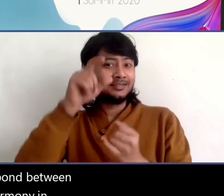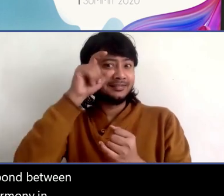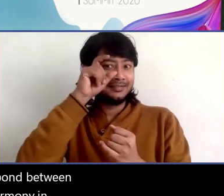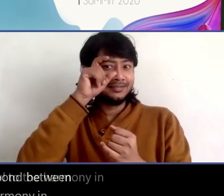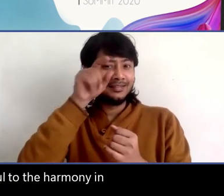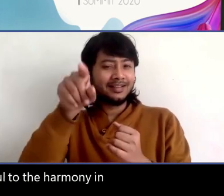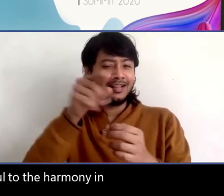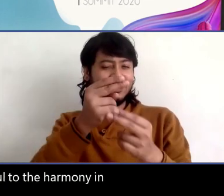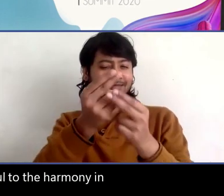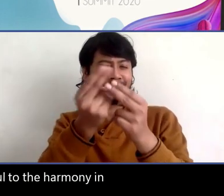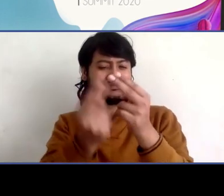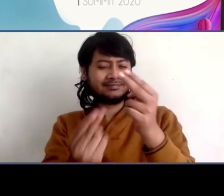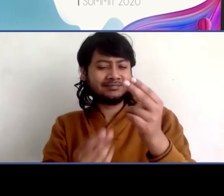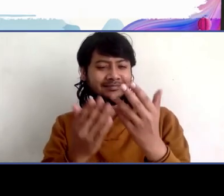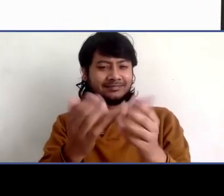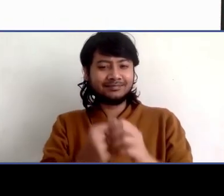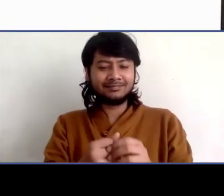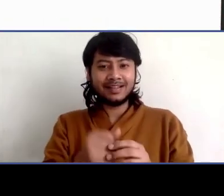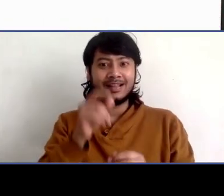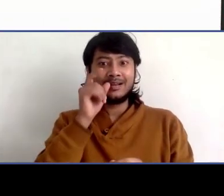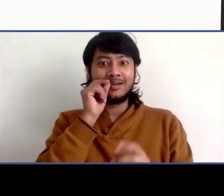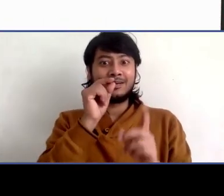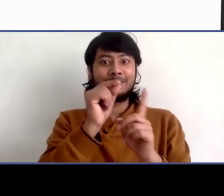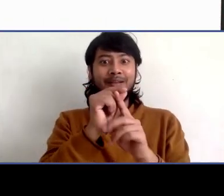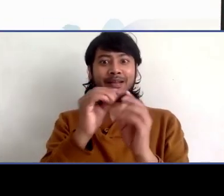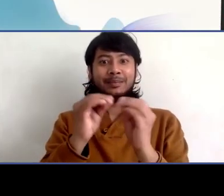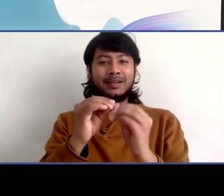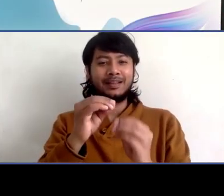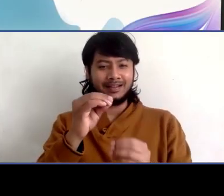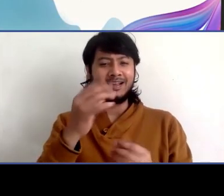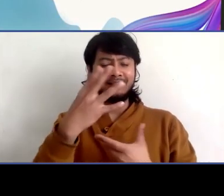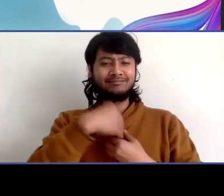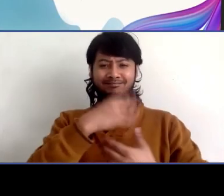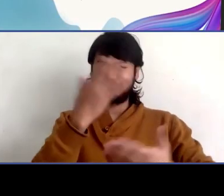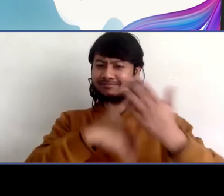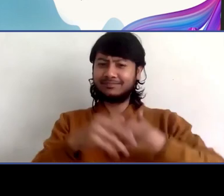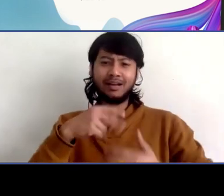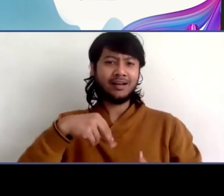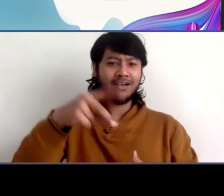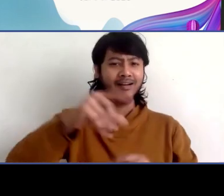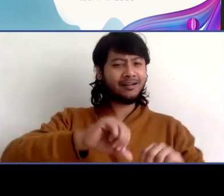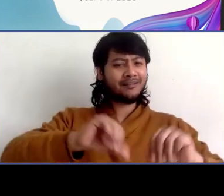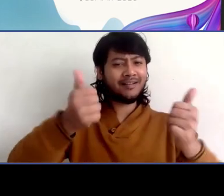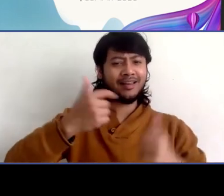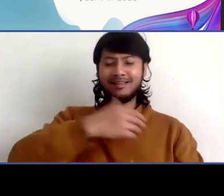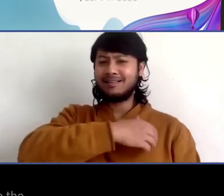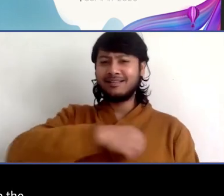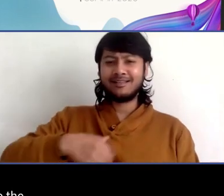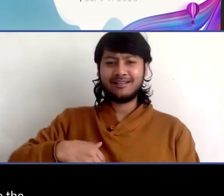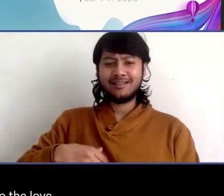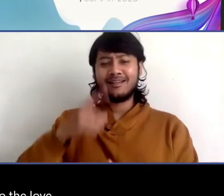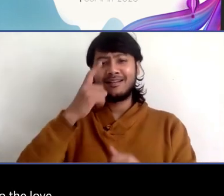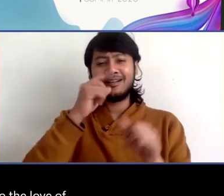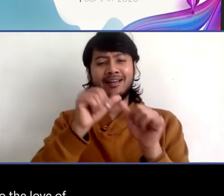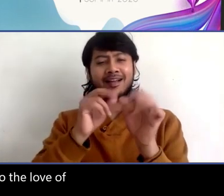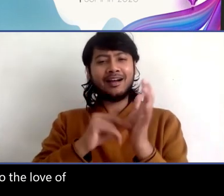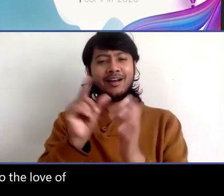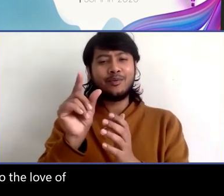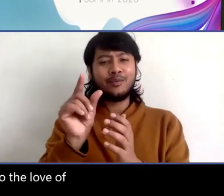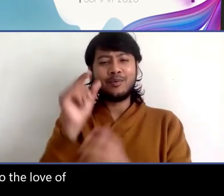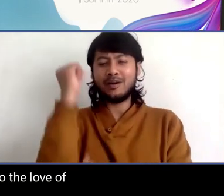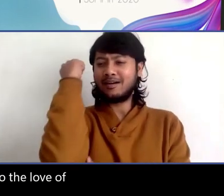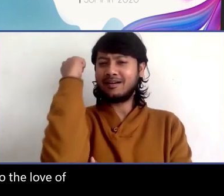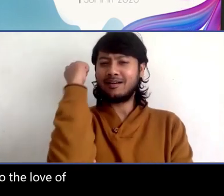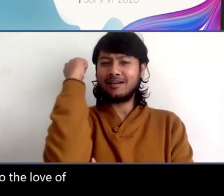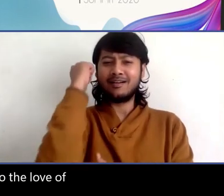autism didn't stop the supermodel Pranav, to the colors in Anu's life, to the love of creating and doing what you believe in through